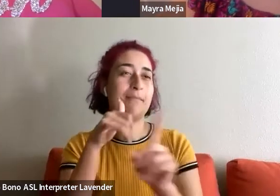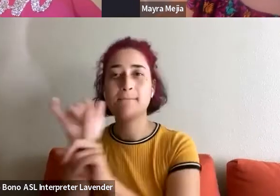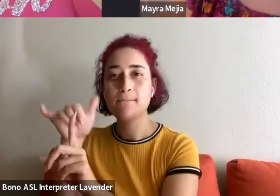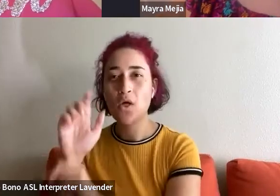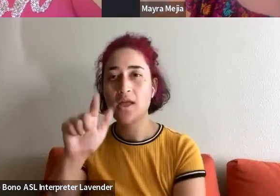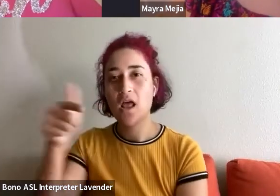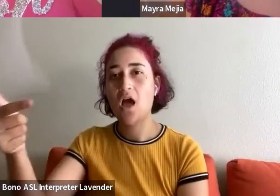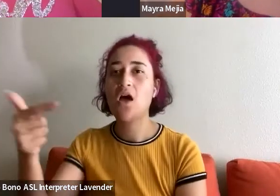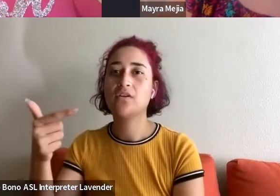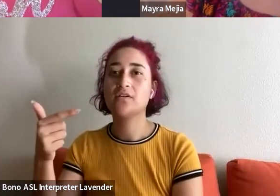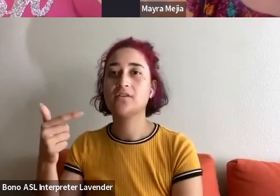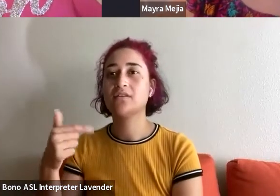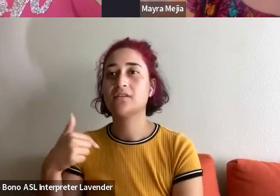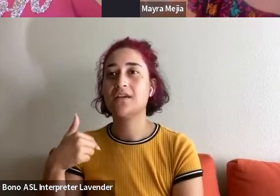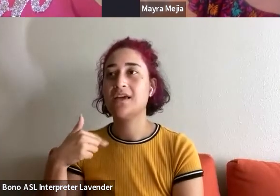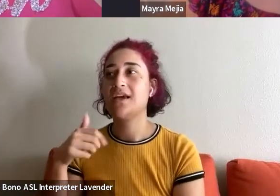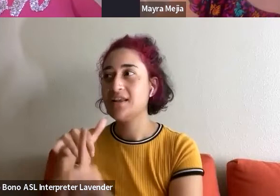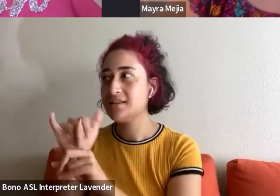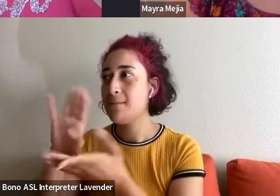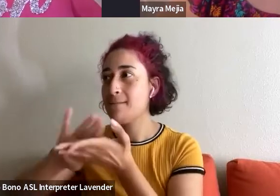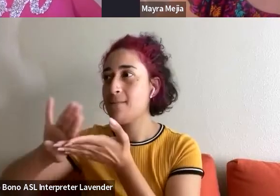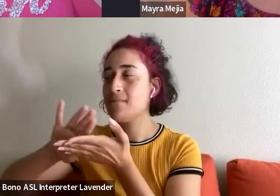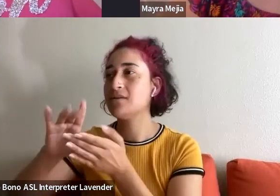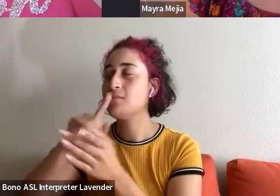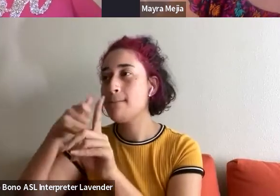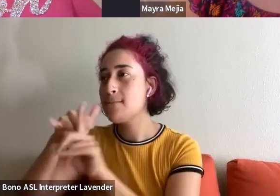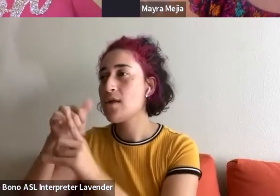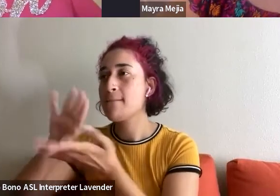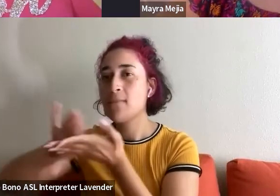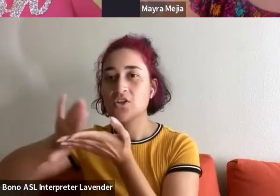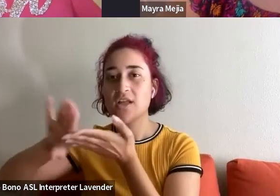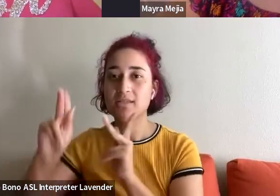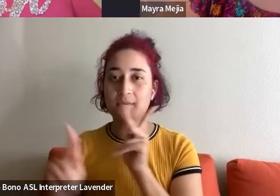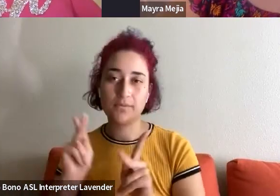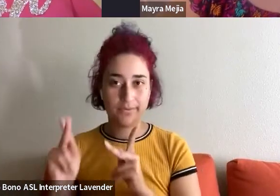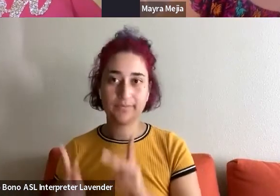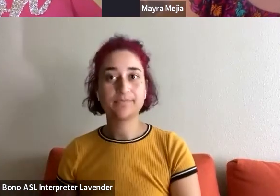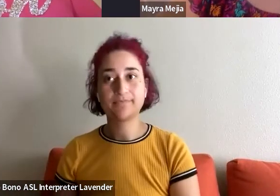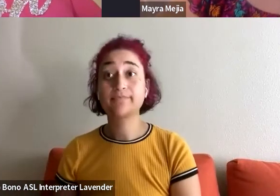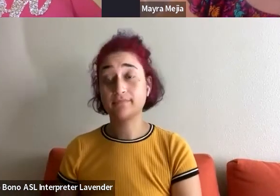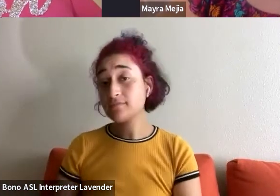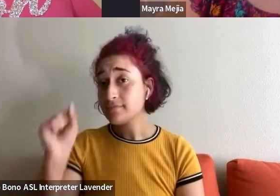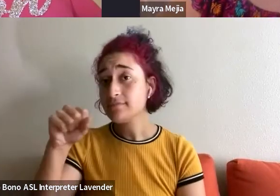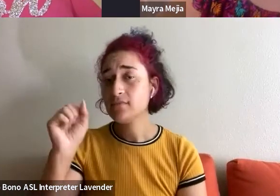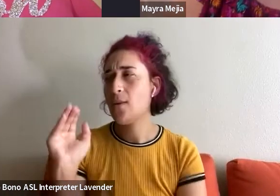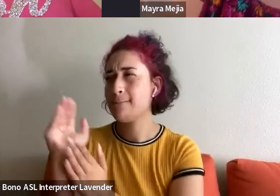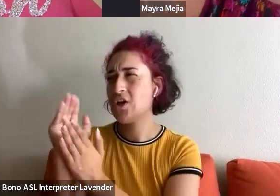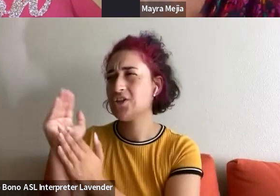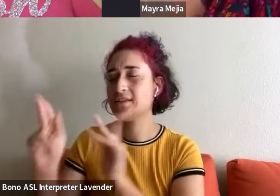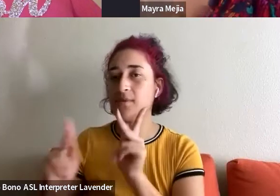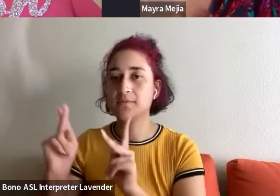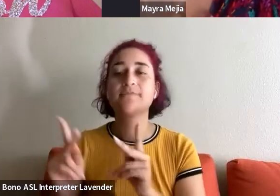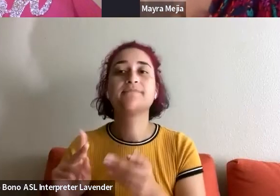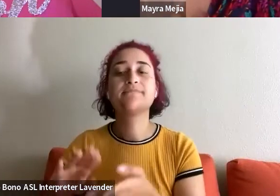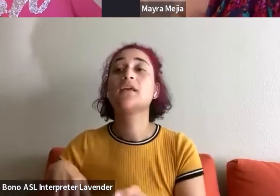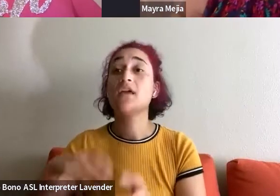after people who are marginalized. So, yeah. Yeah, it definitely gave off that vibe. Obviously,